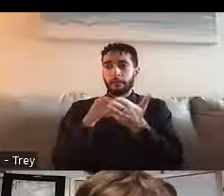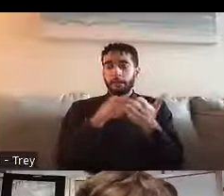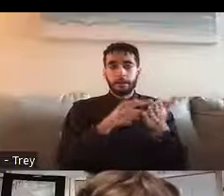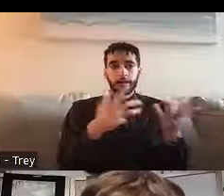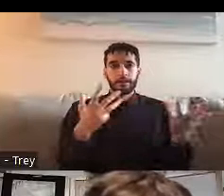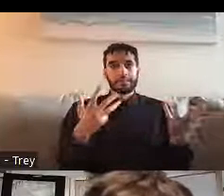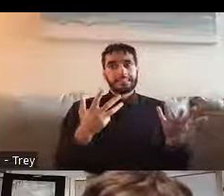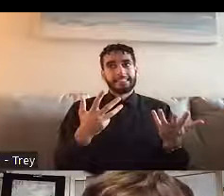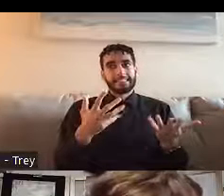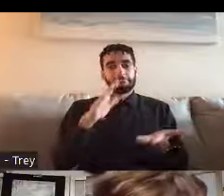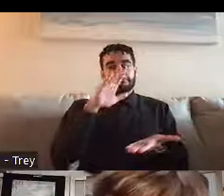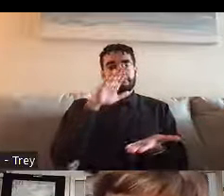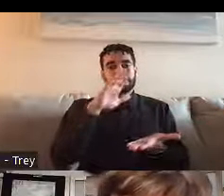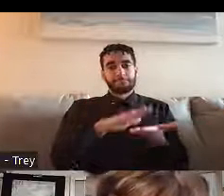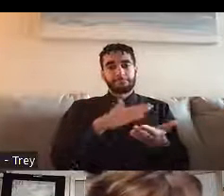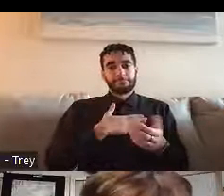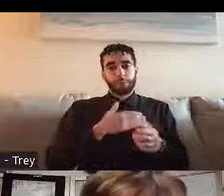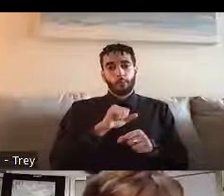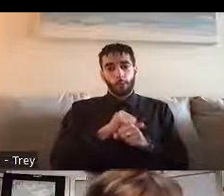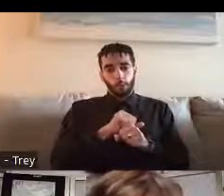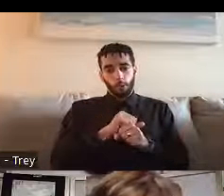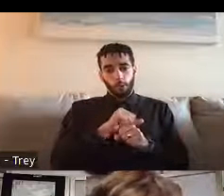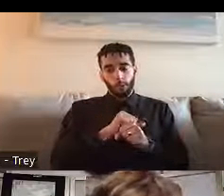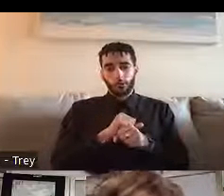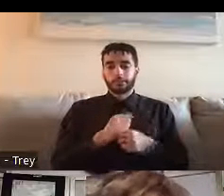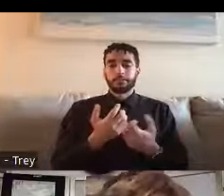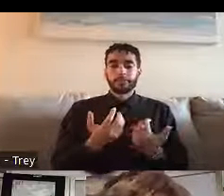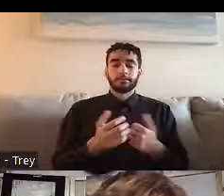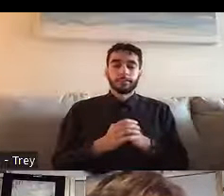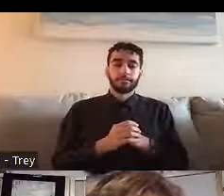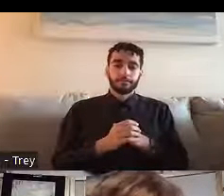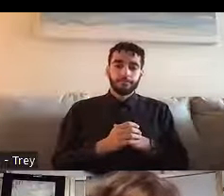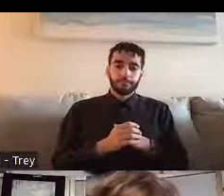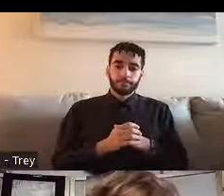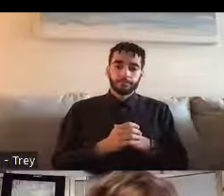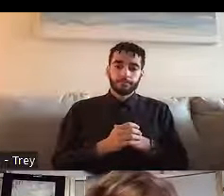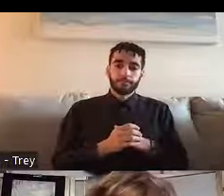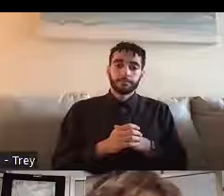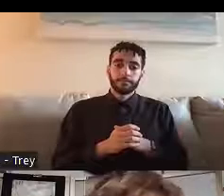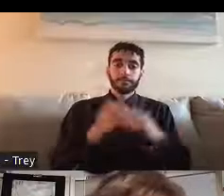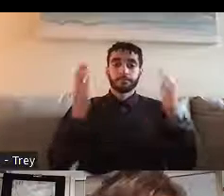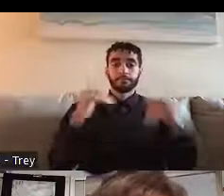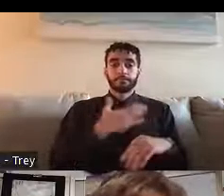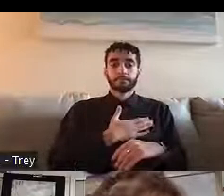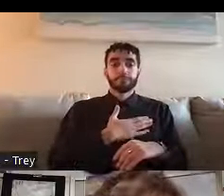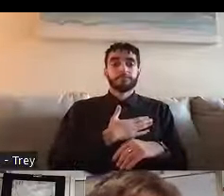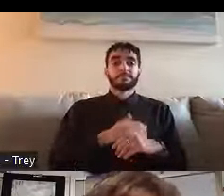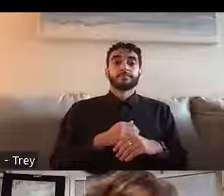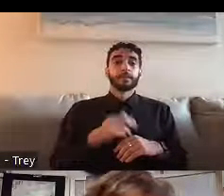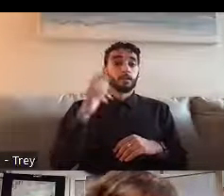jobs or reduce their number of work hours. So the next slide. We hear from the